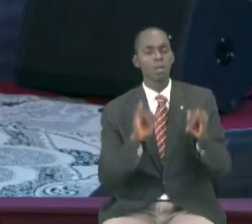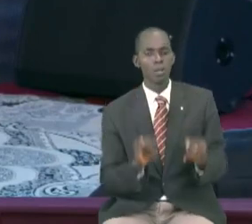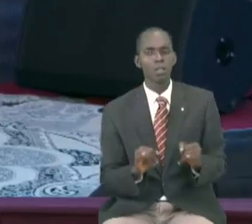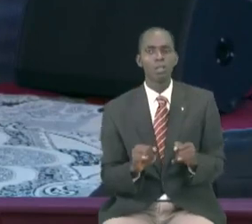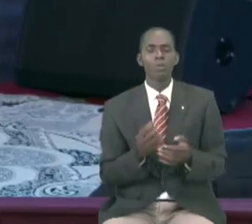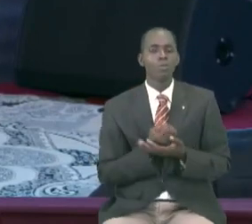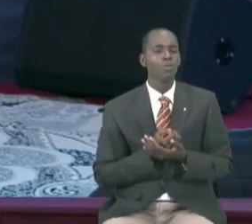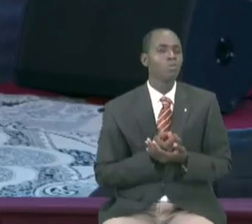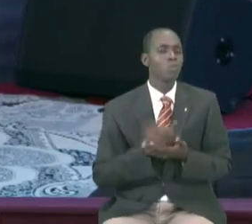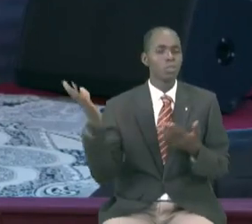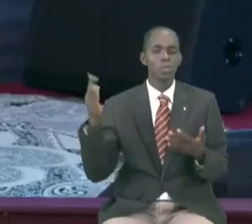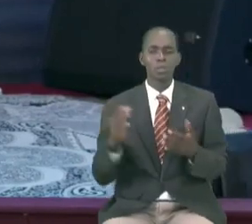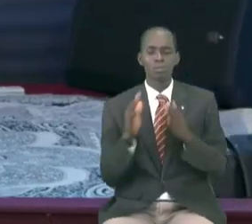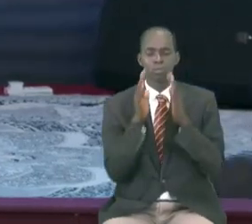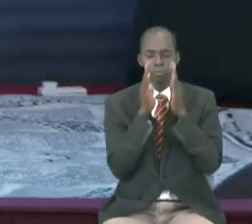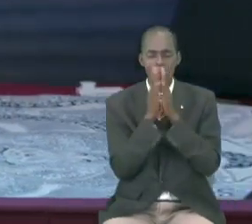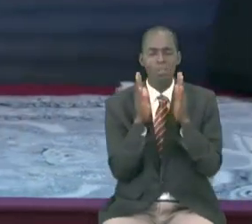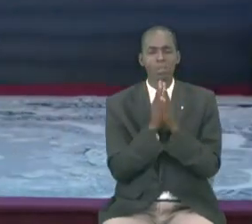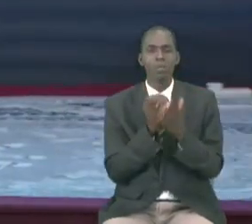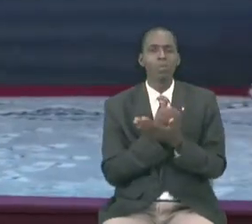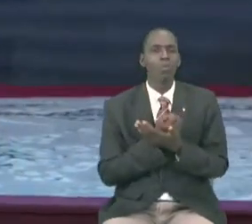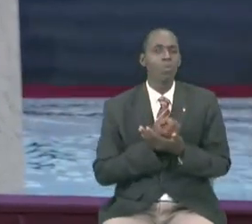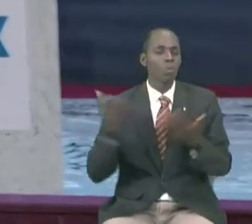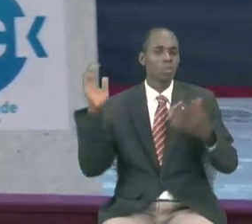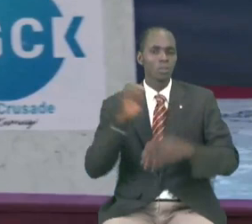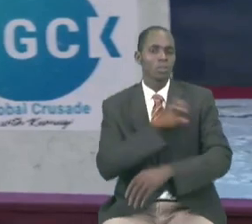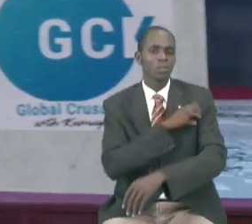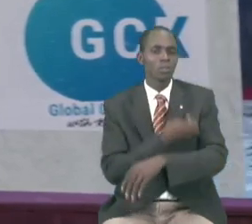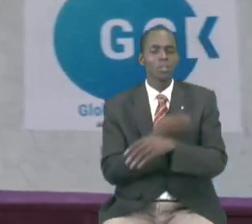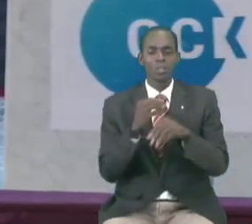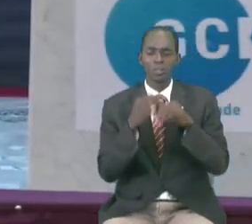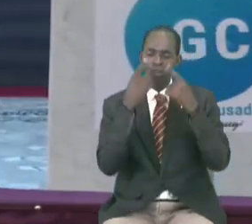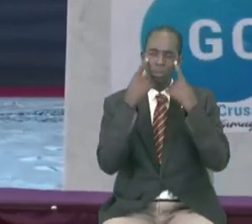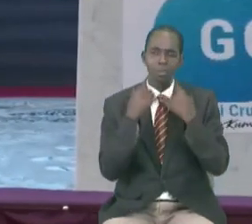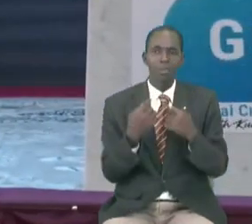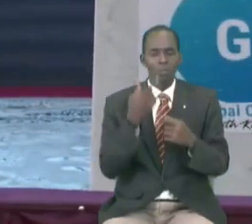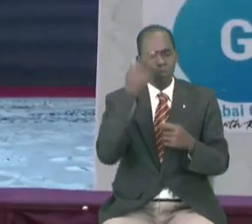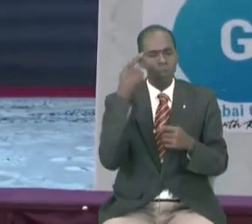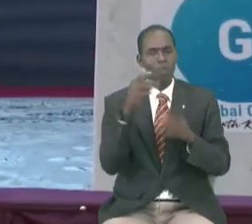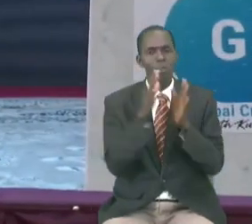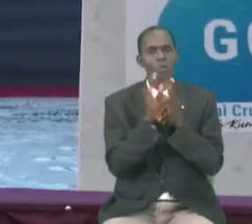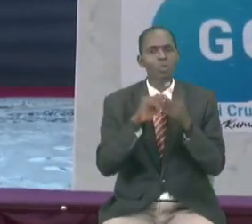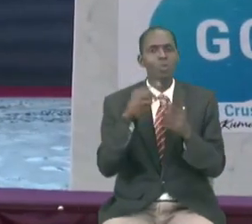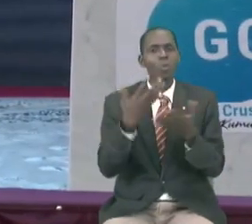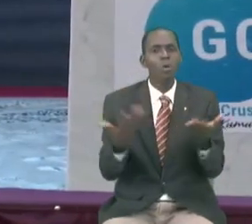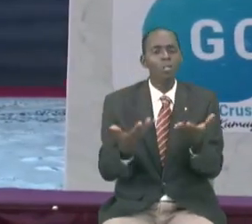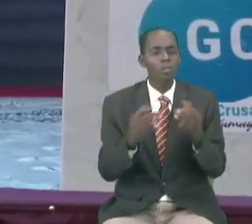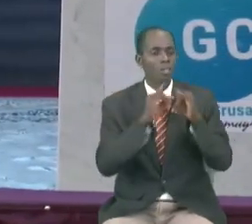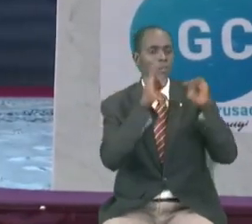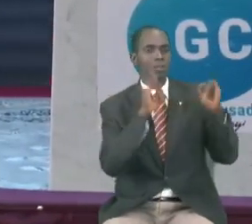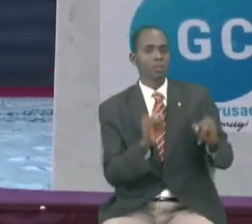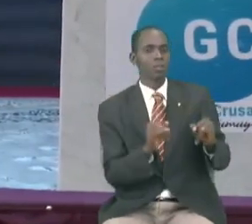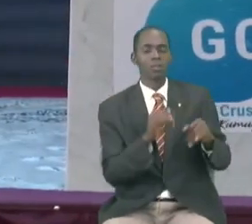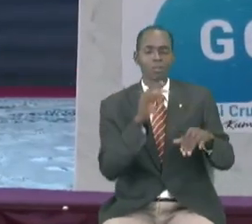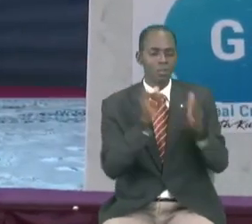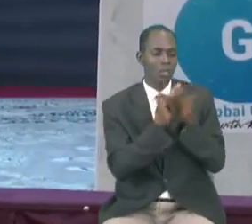God of heaven will not hear if a man uses all his breath, all his saliva, all the energy of his life, and